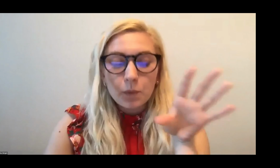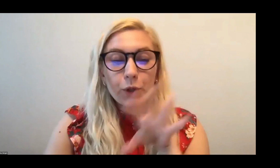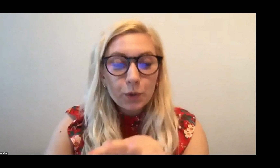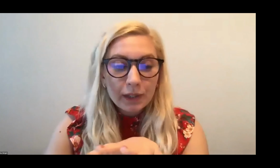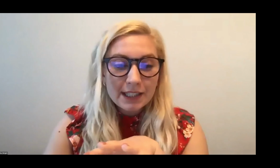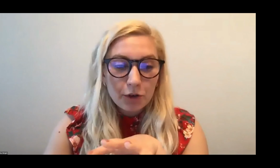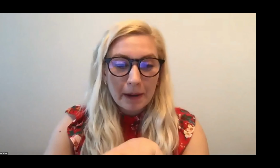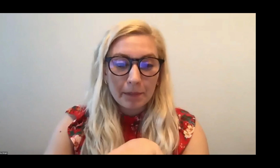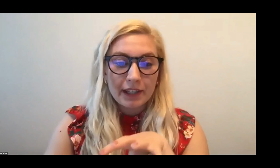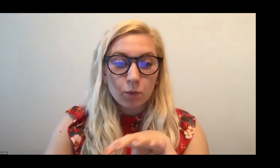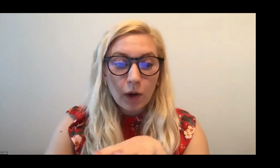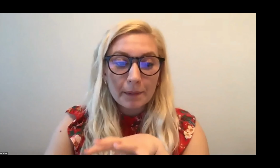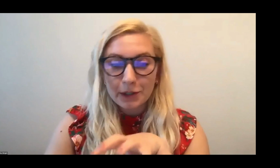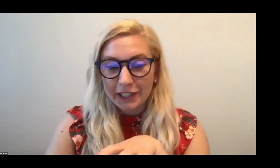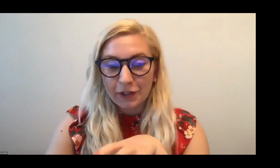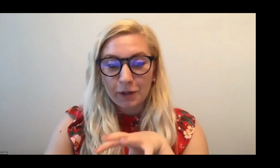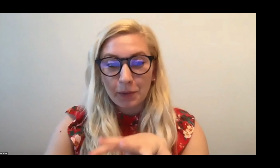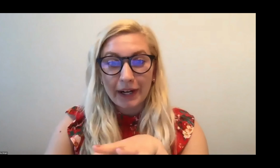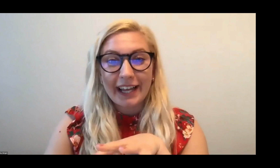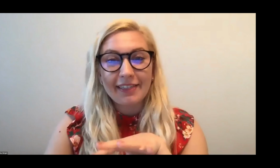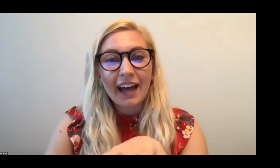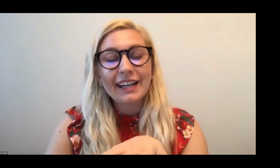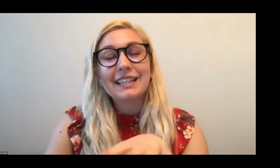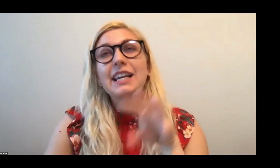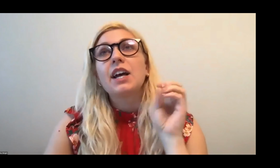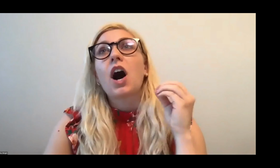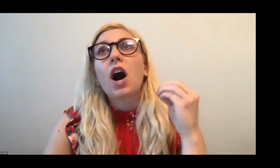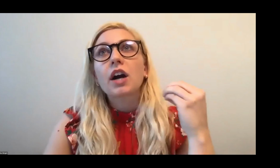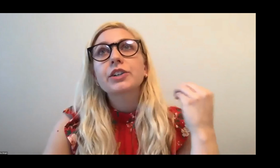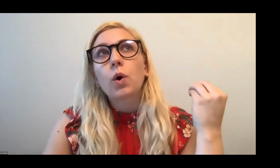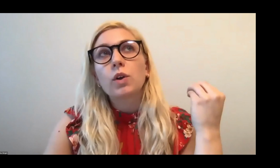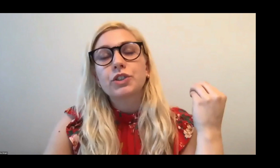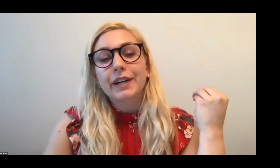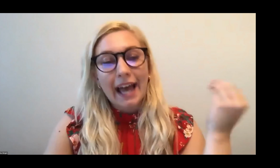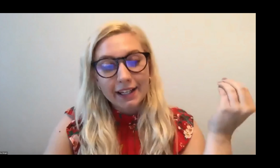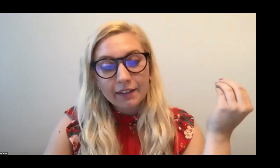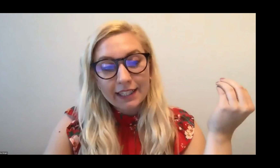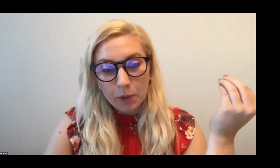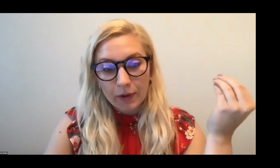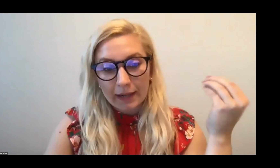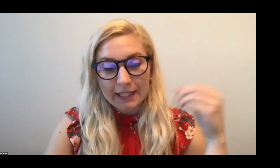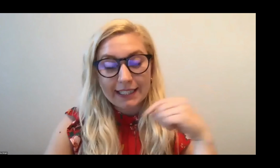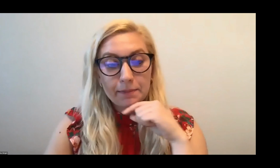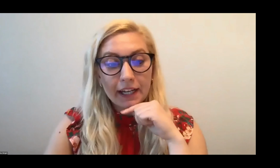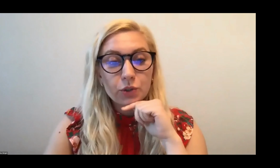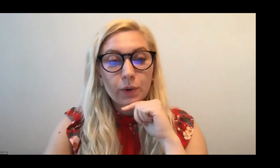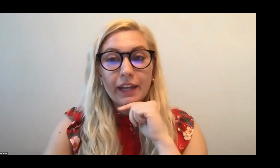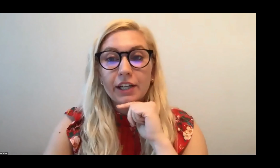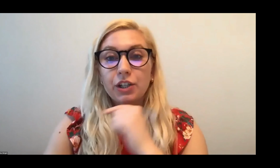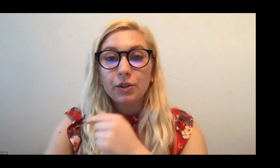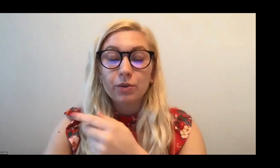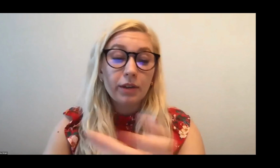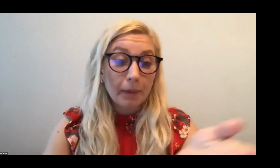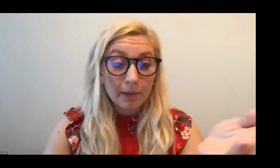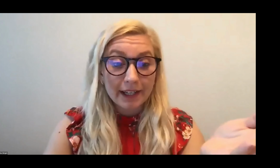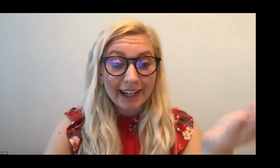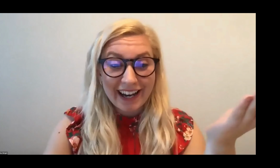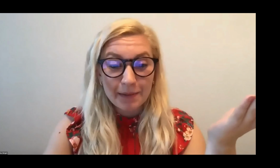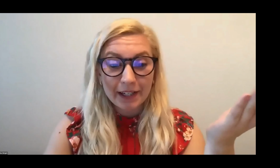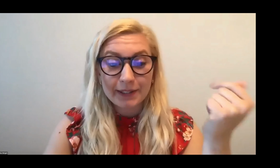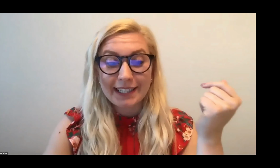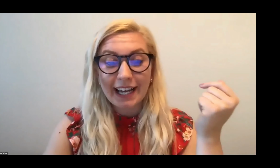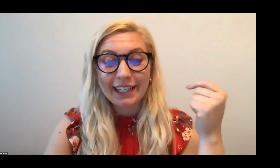but you need to remember this one particular point, and that is our goal during any of these programs is to make sure that you, the